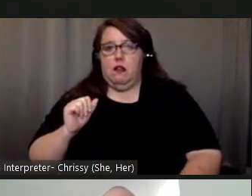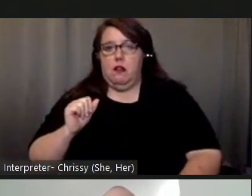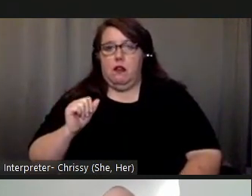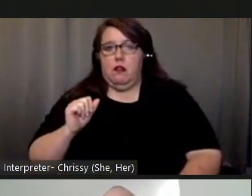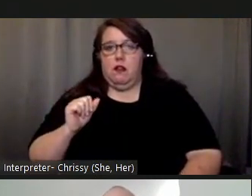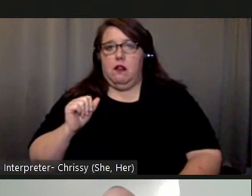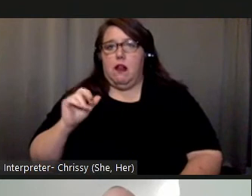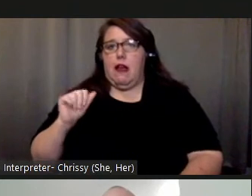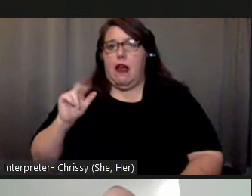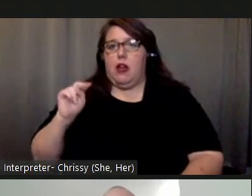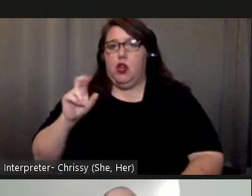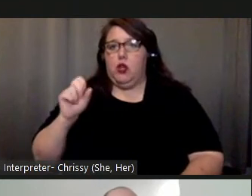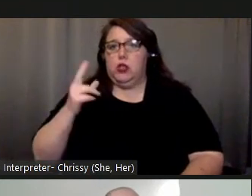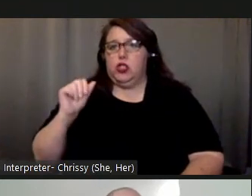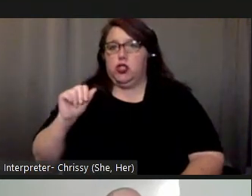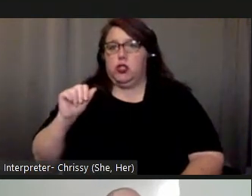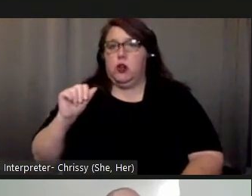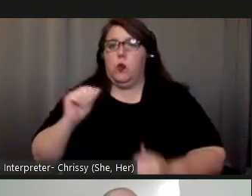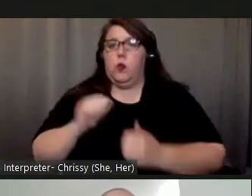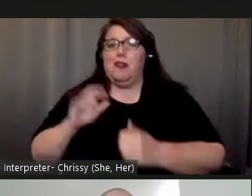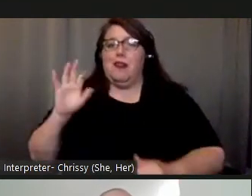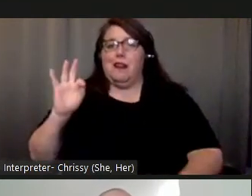Hey, this is Anusha with 9 News.